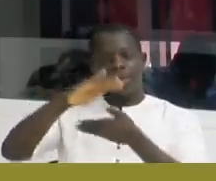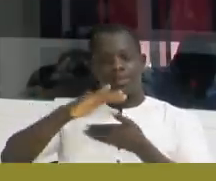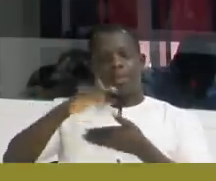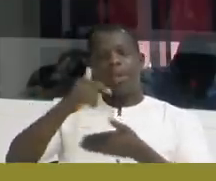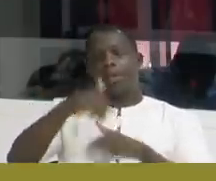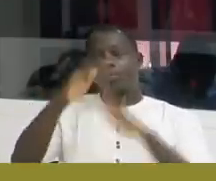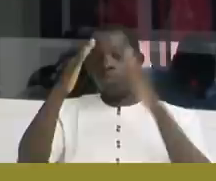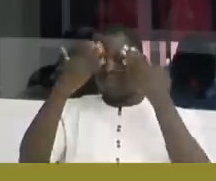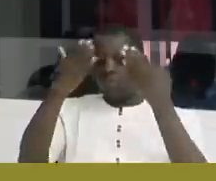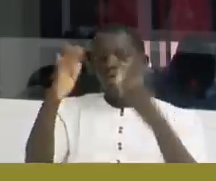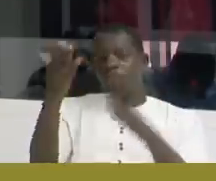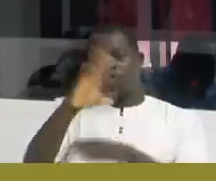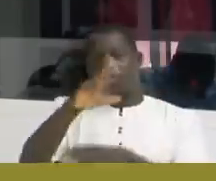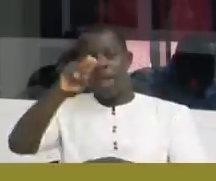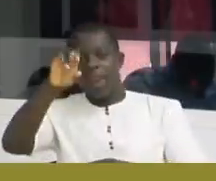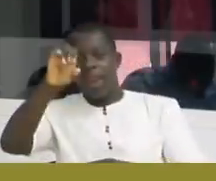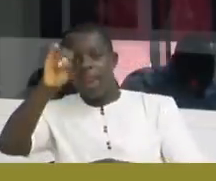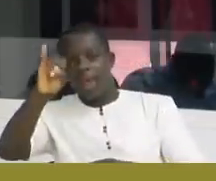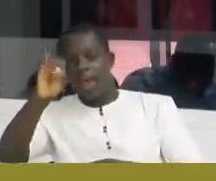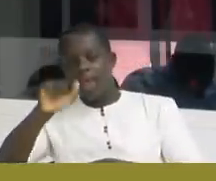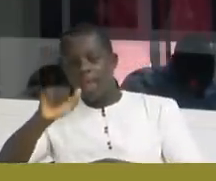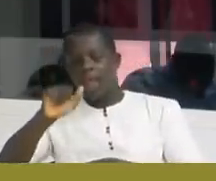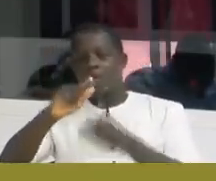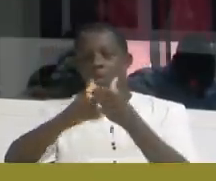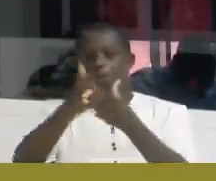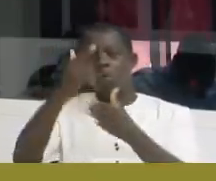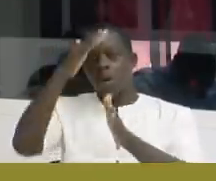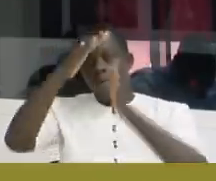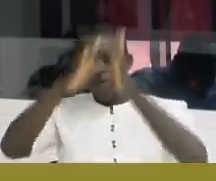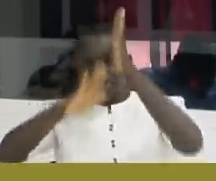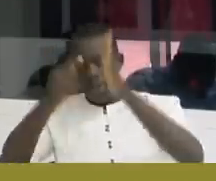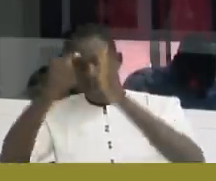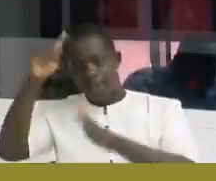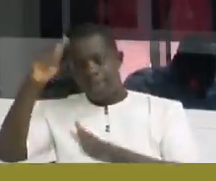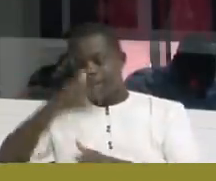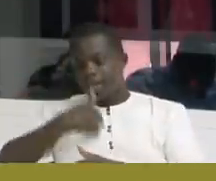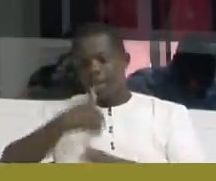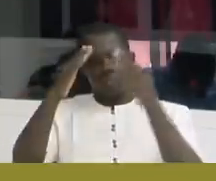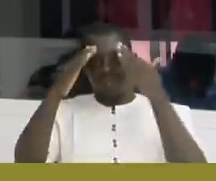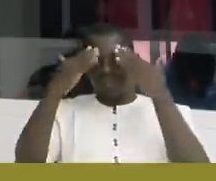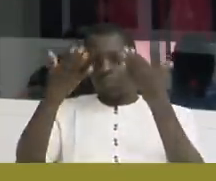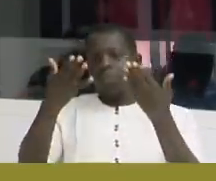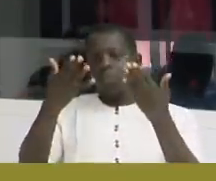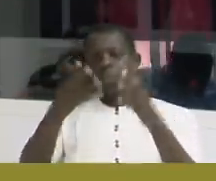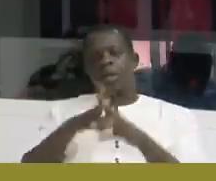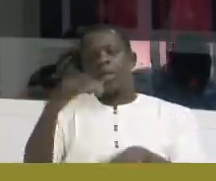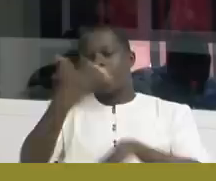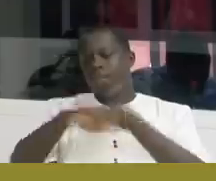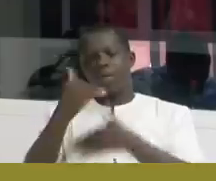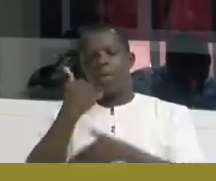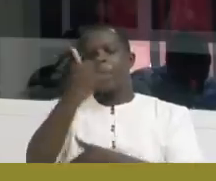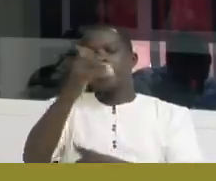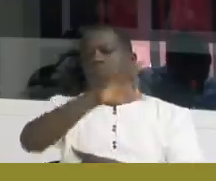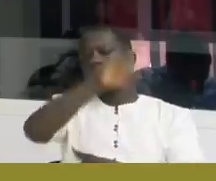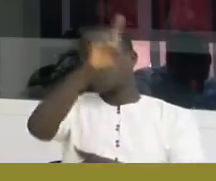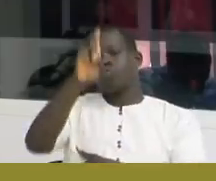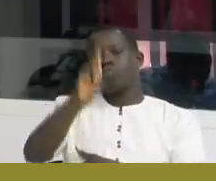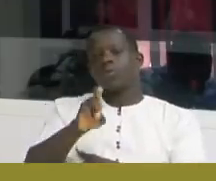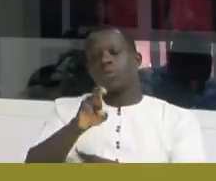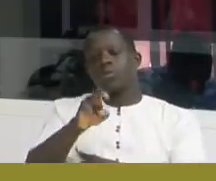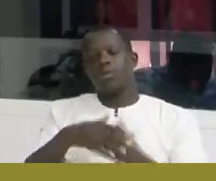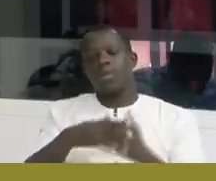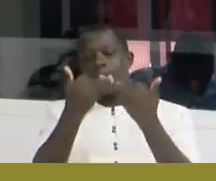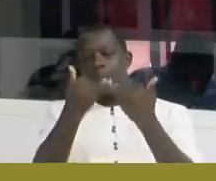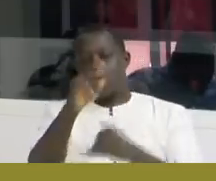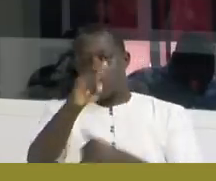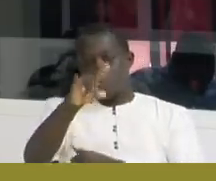whether it was from the NIA or whether it was from military intelligence. I really don't know, and I did not ask. As Minister